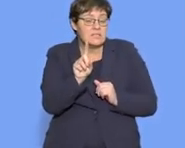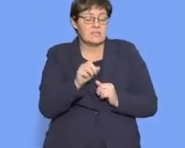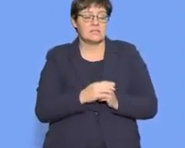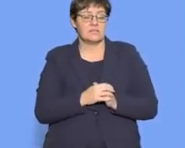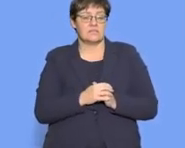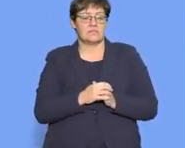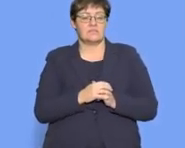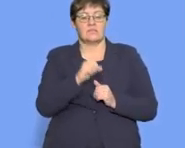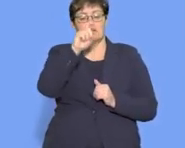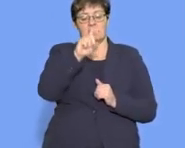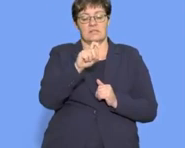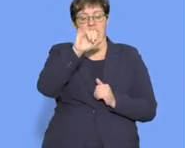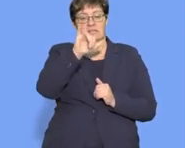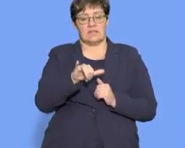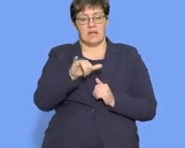xylem.